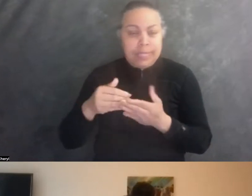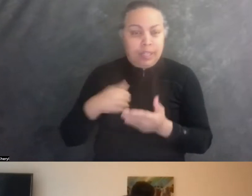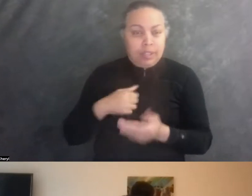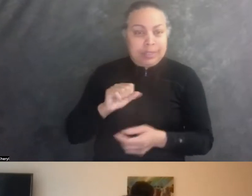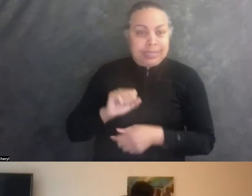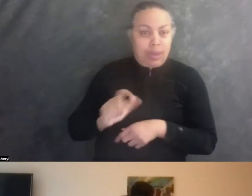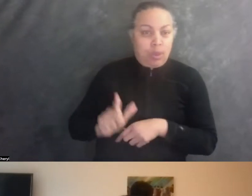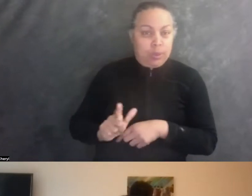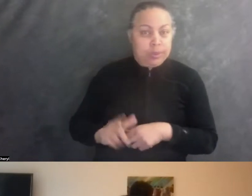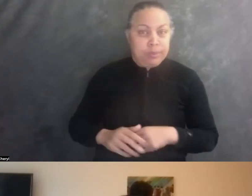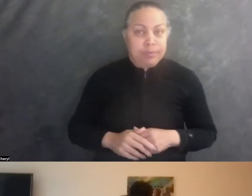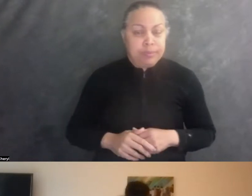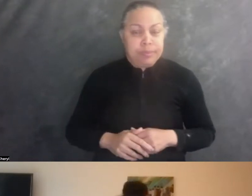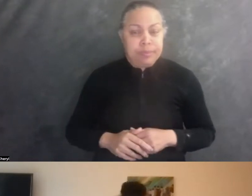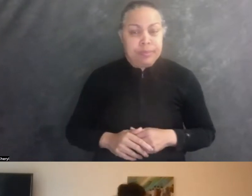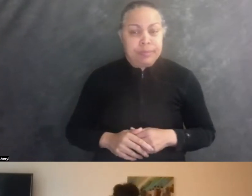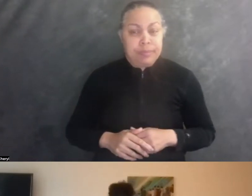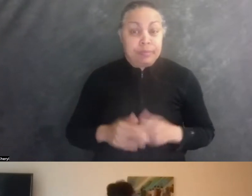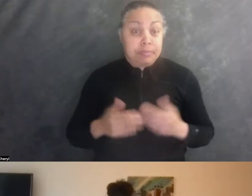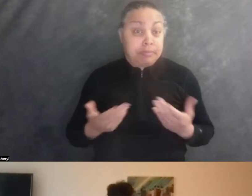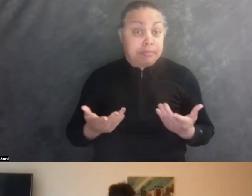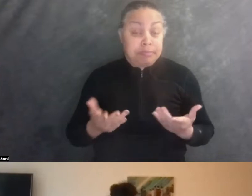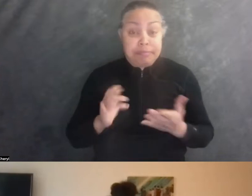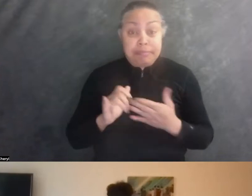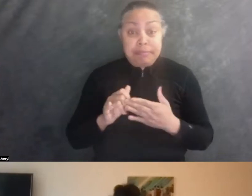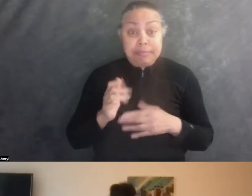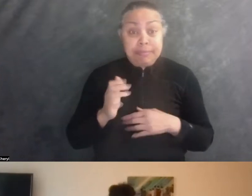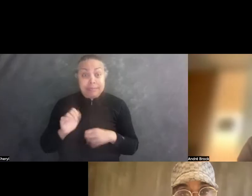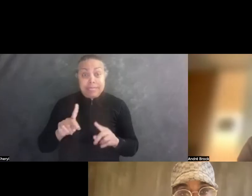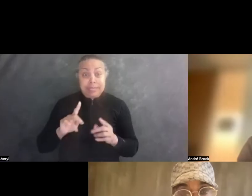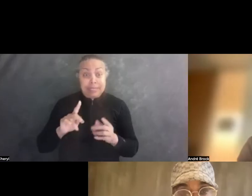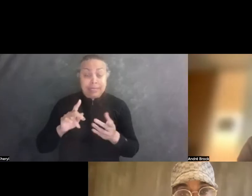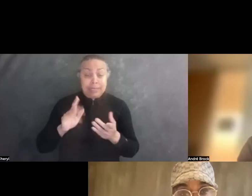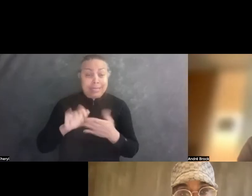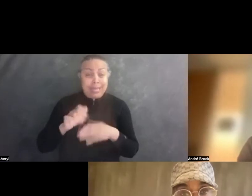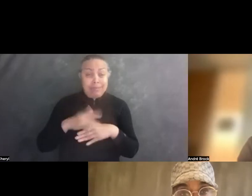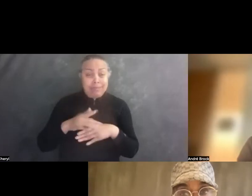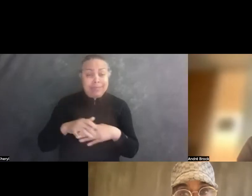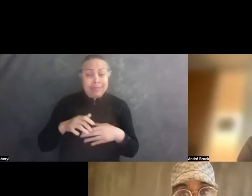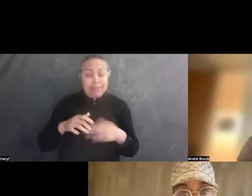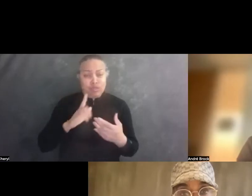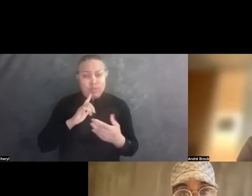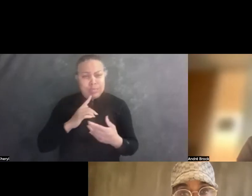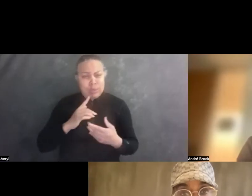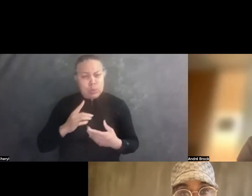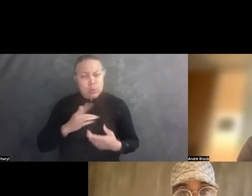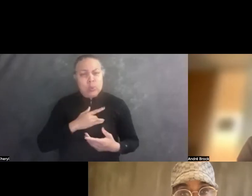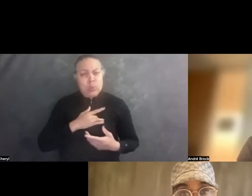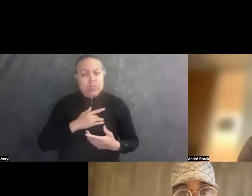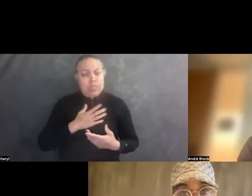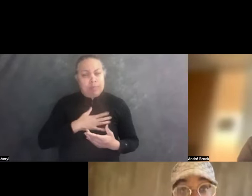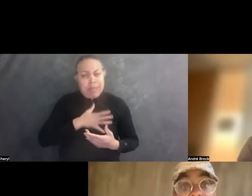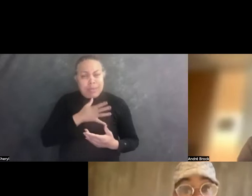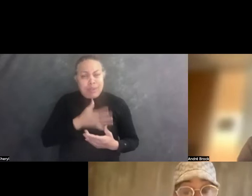And that's a like space that also occupies something like deeply personal to me, like my grandmother loved